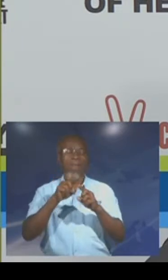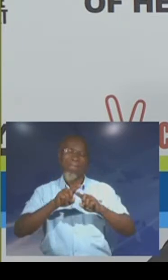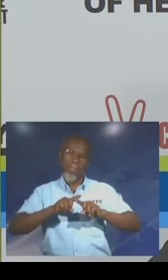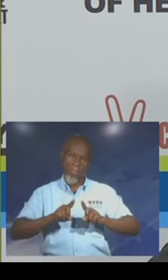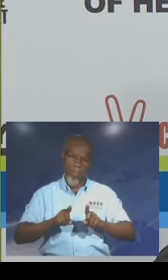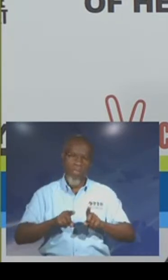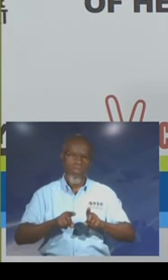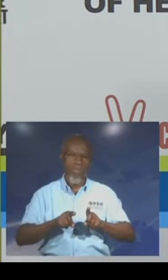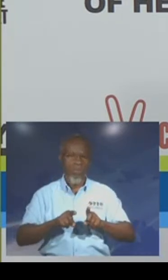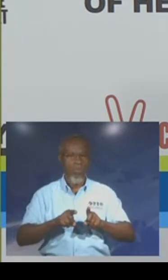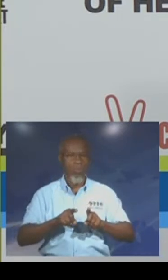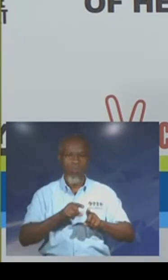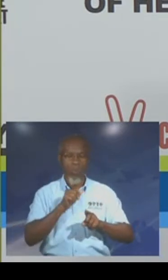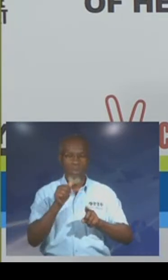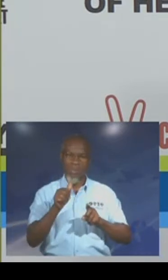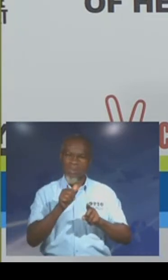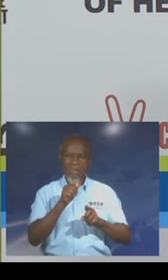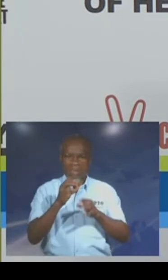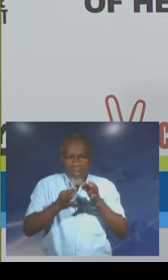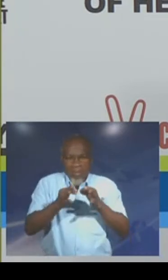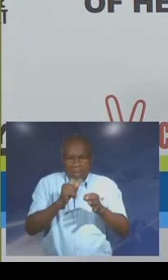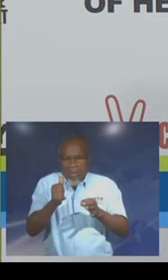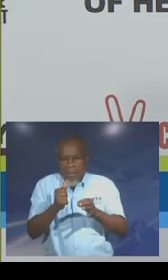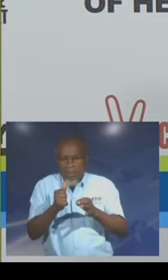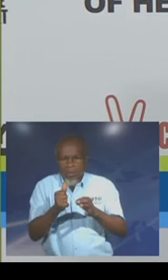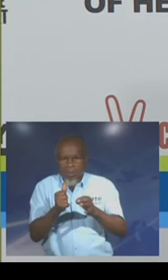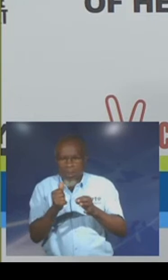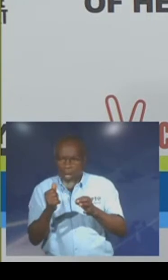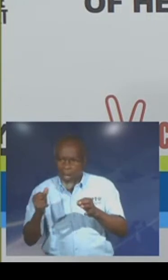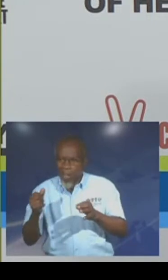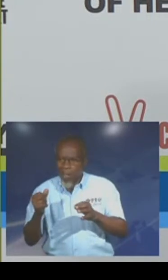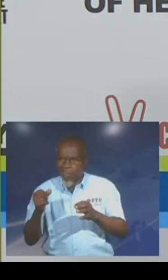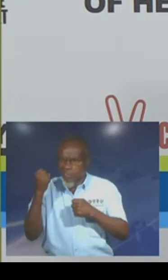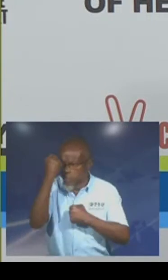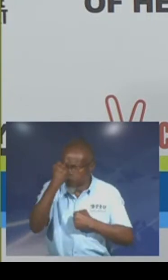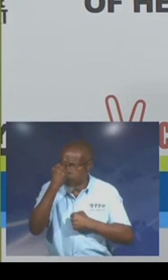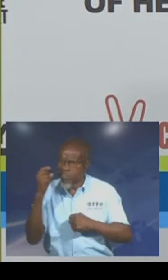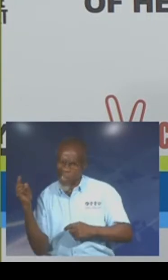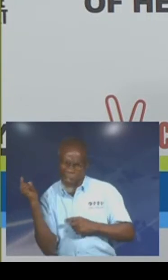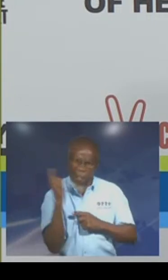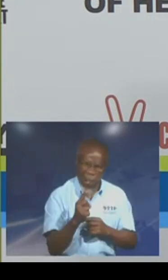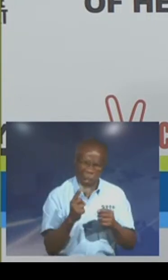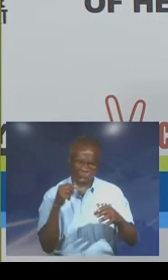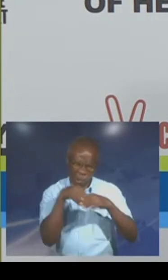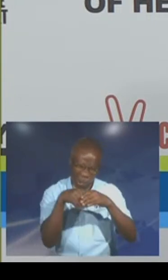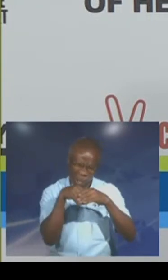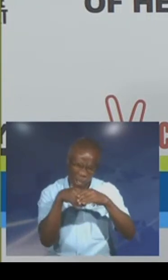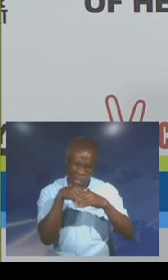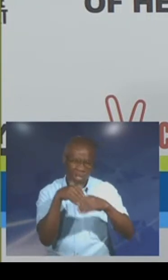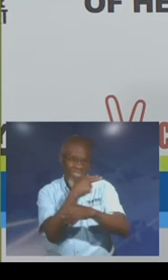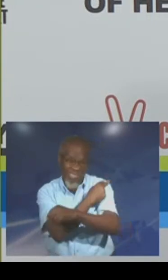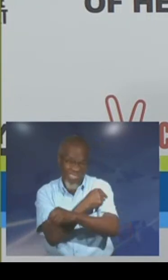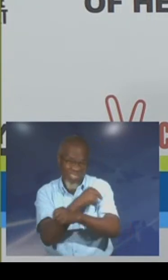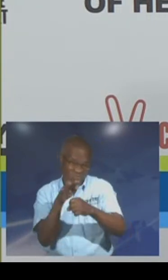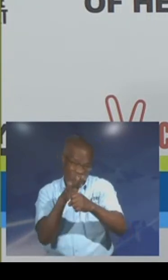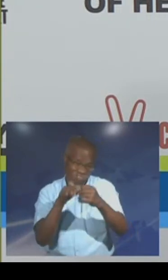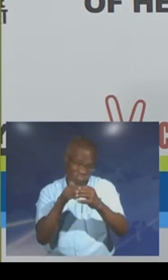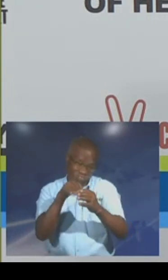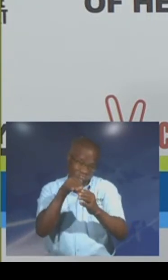to concomitant increase in the hospitalizations and the death, then the concern at least will be a little